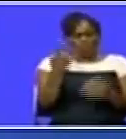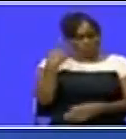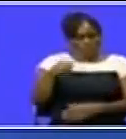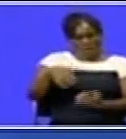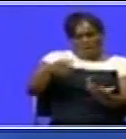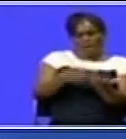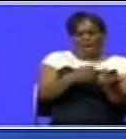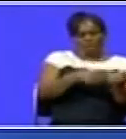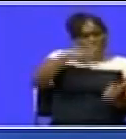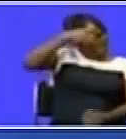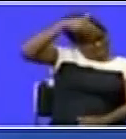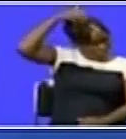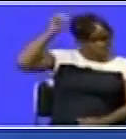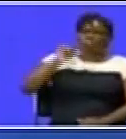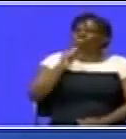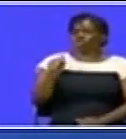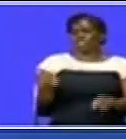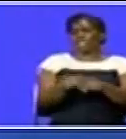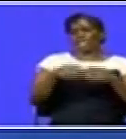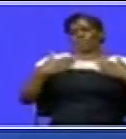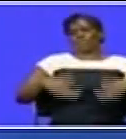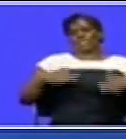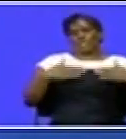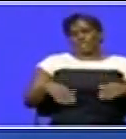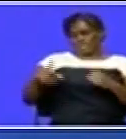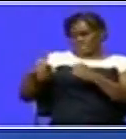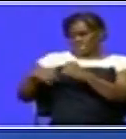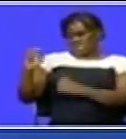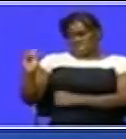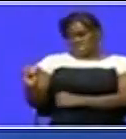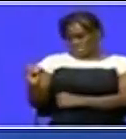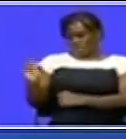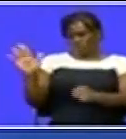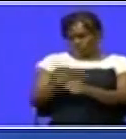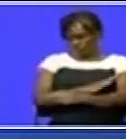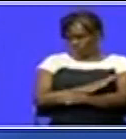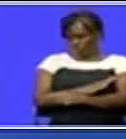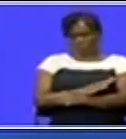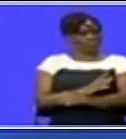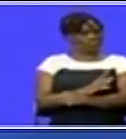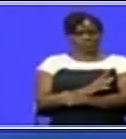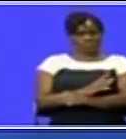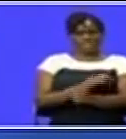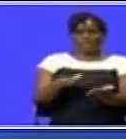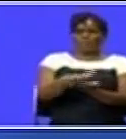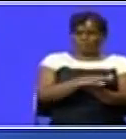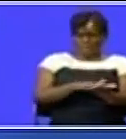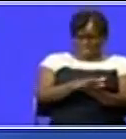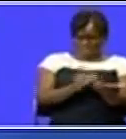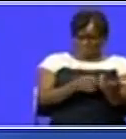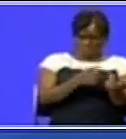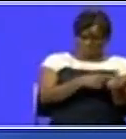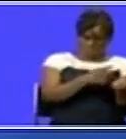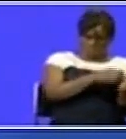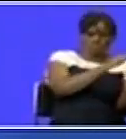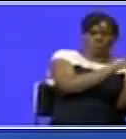Counting lions is not like counting people. A number like 60 may not tell the whole story, but this is the baseline data for conservation,